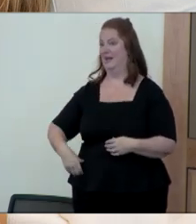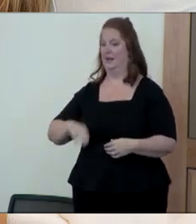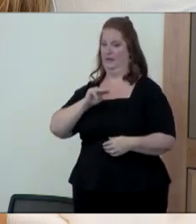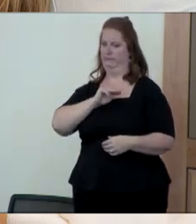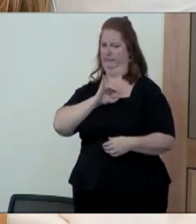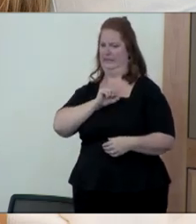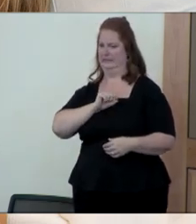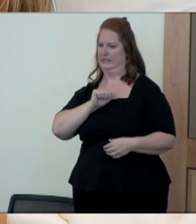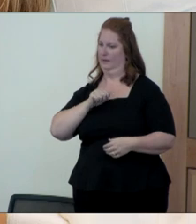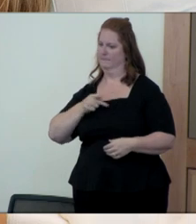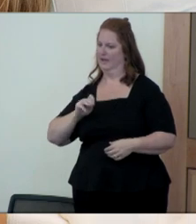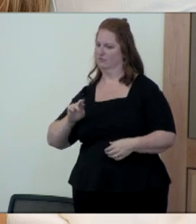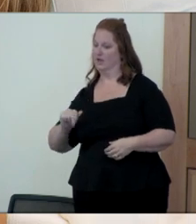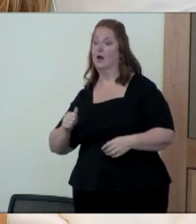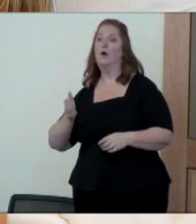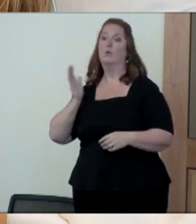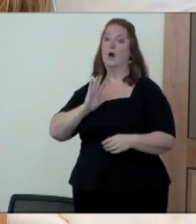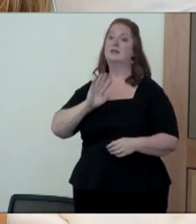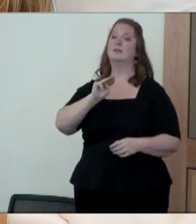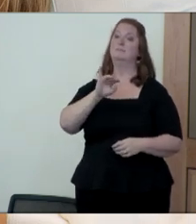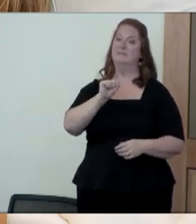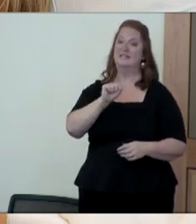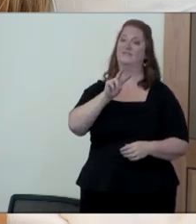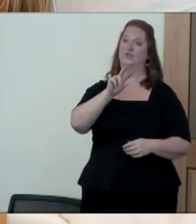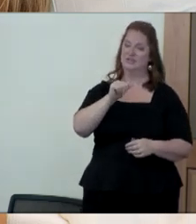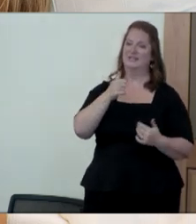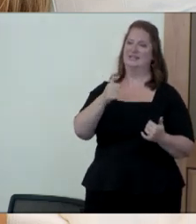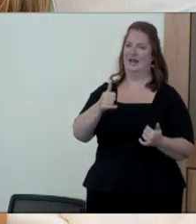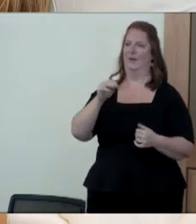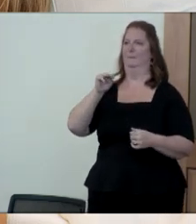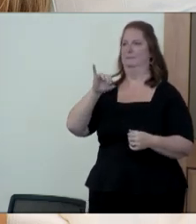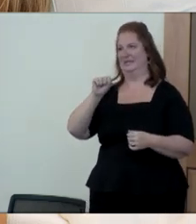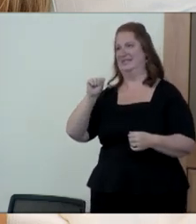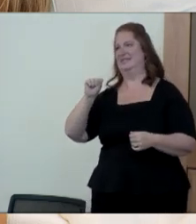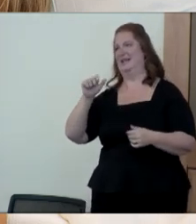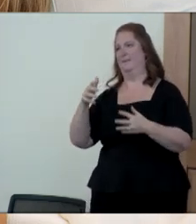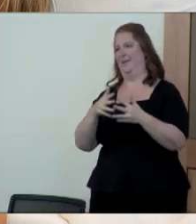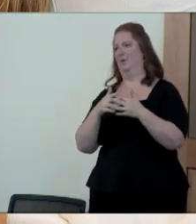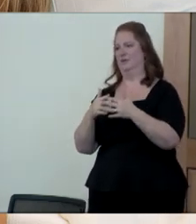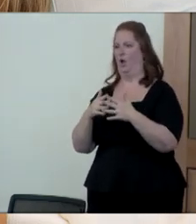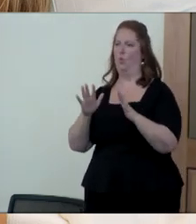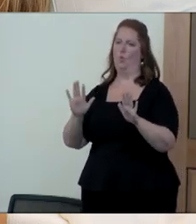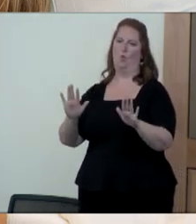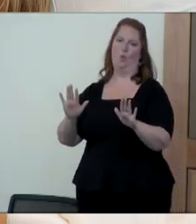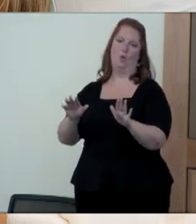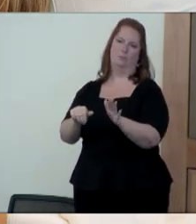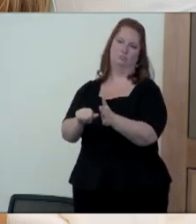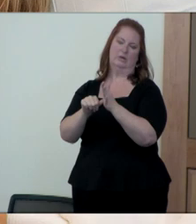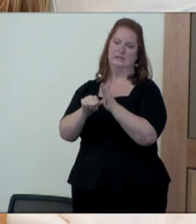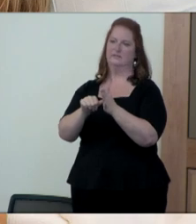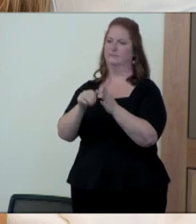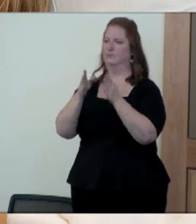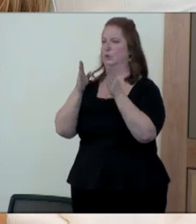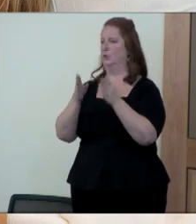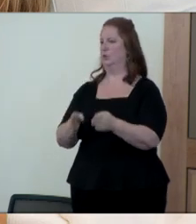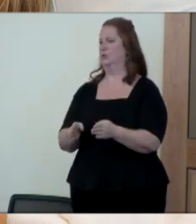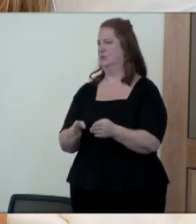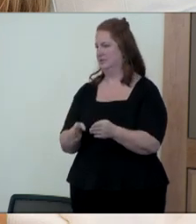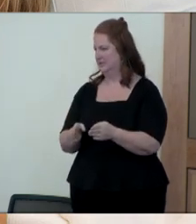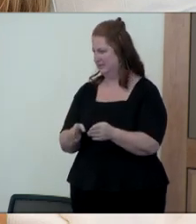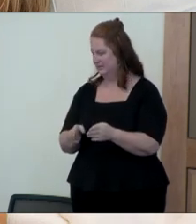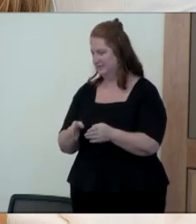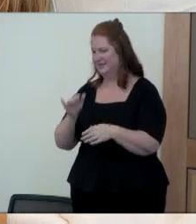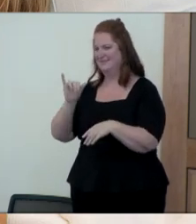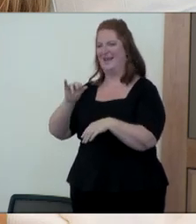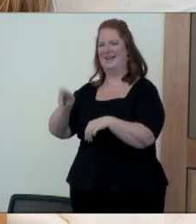America. She was Miss Virginia, now she's Miss America. And she's impressive. She's using this national